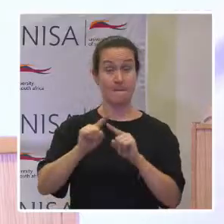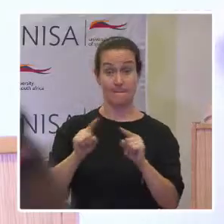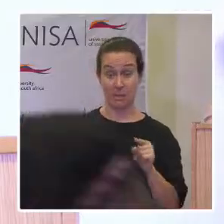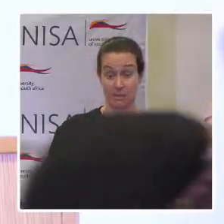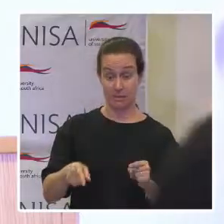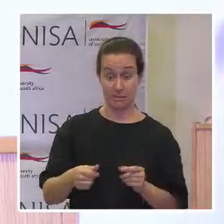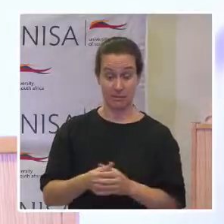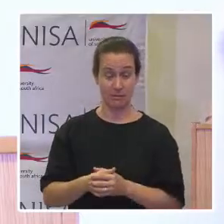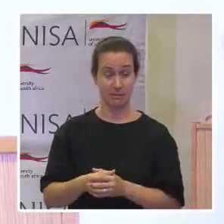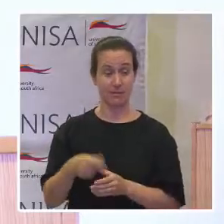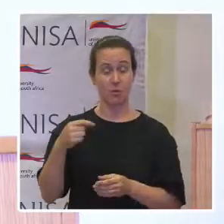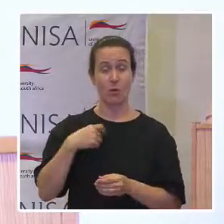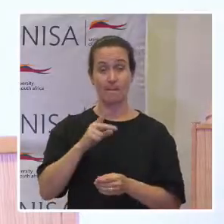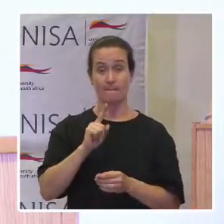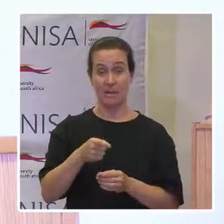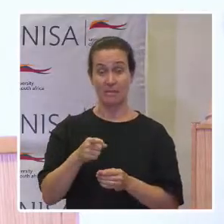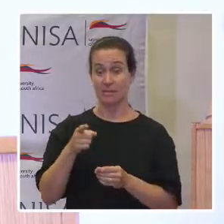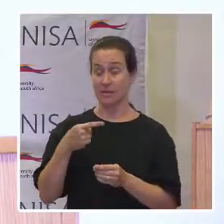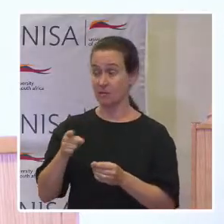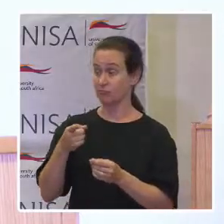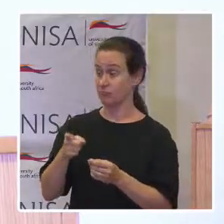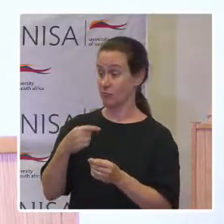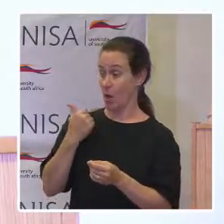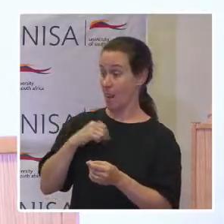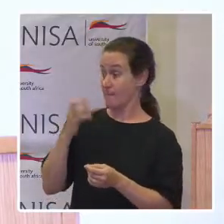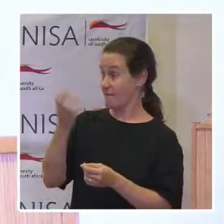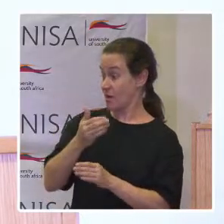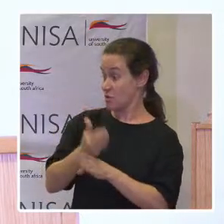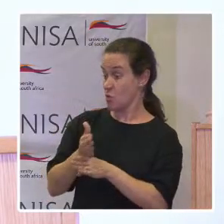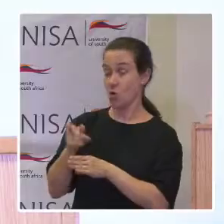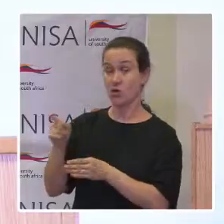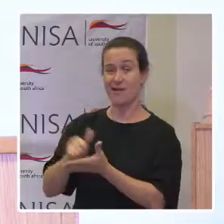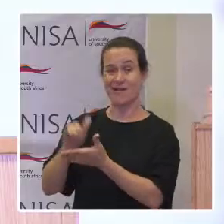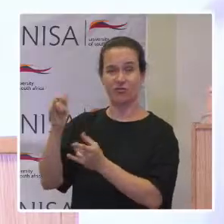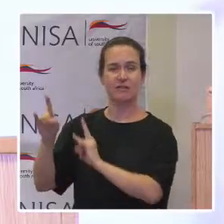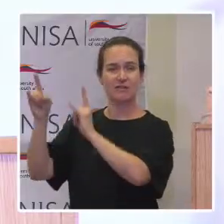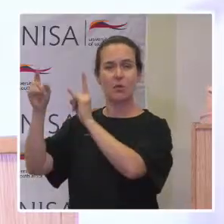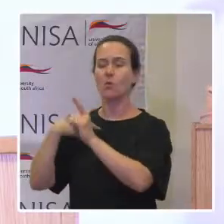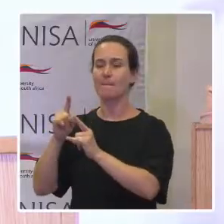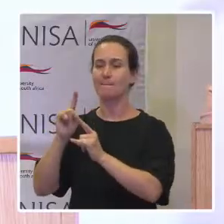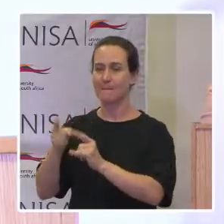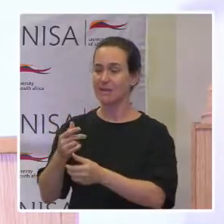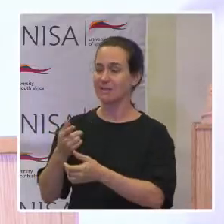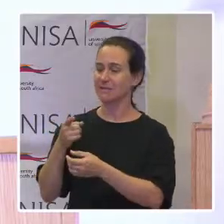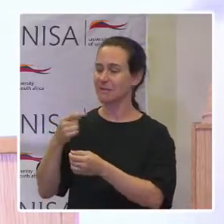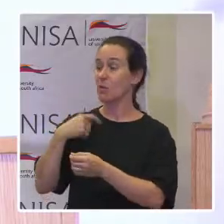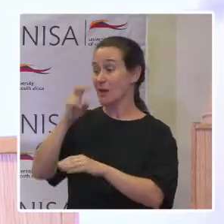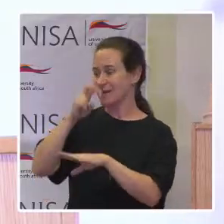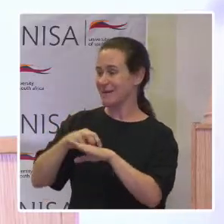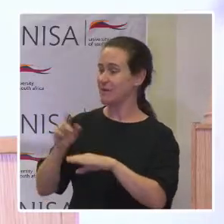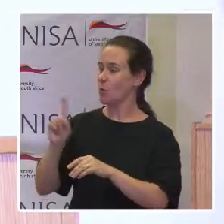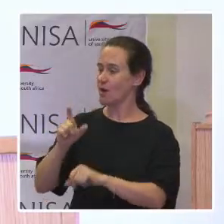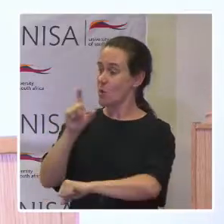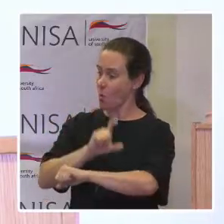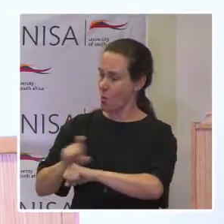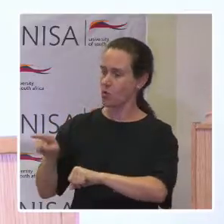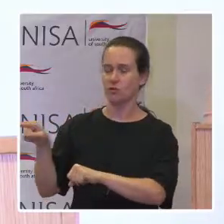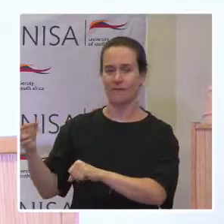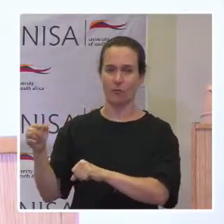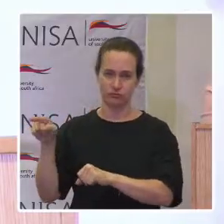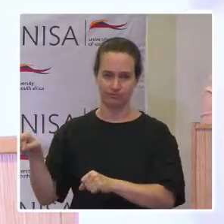to, or we are to tap into this space, we need to be in alignment with the courses that are relevant to